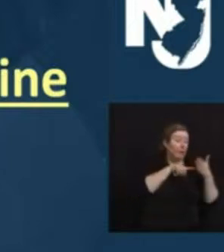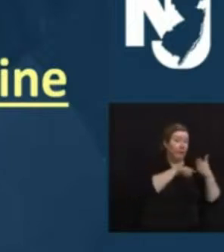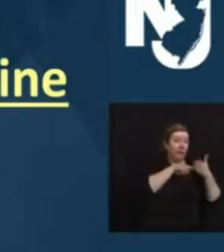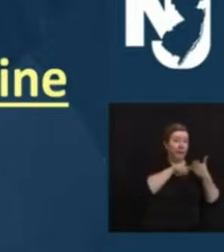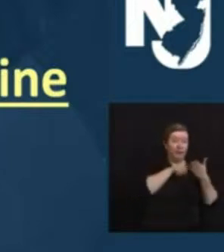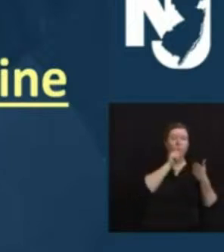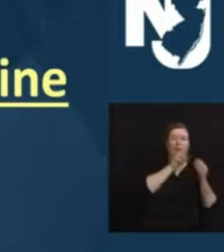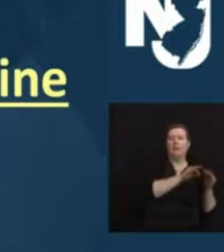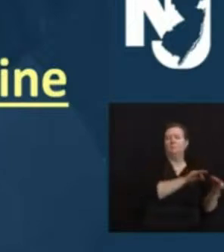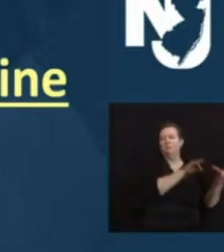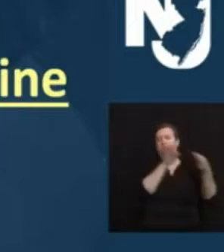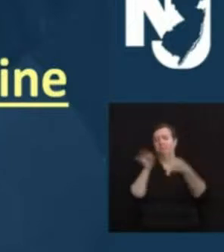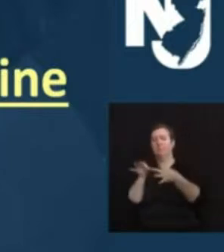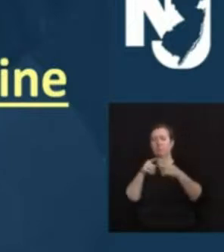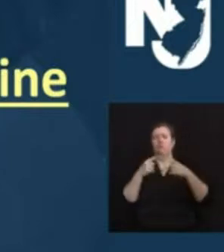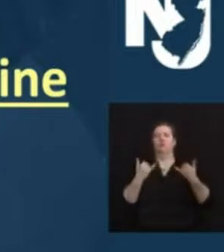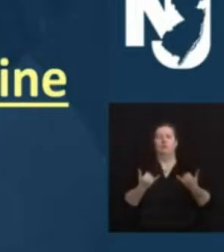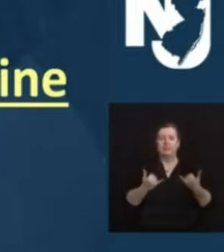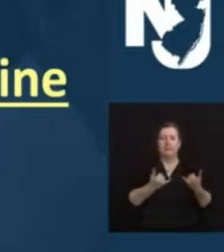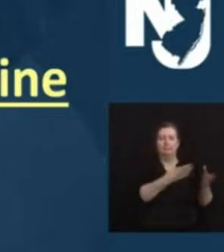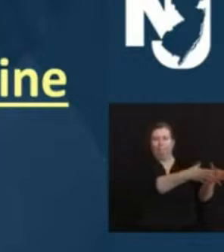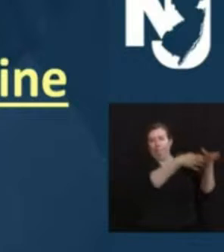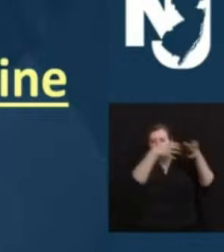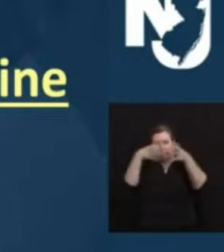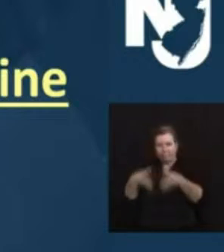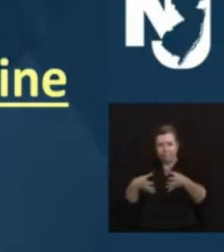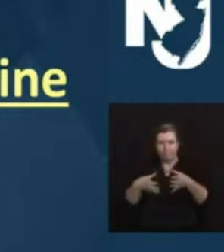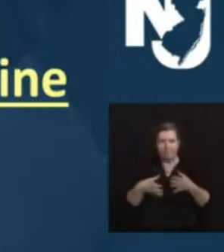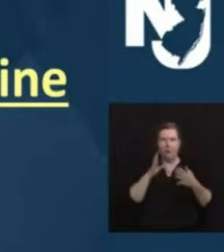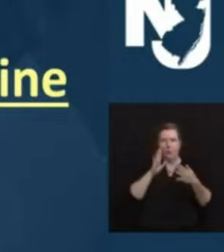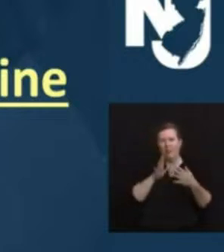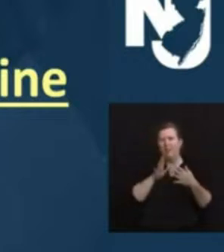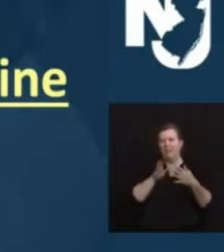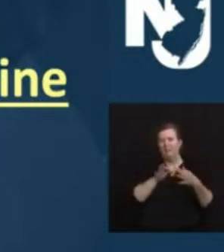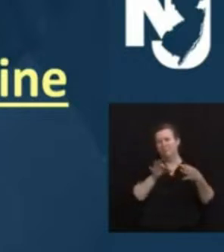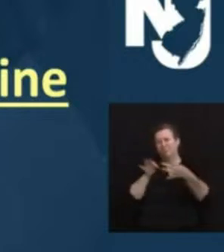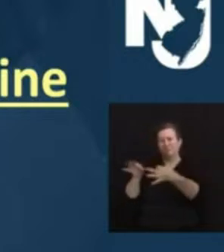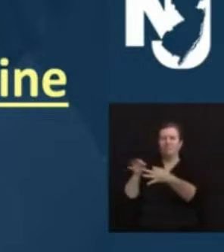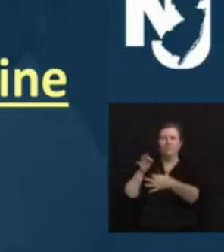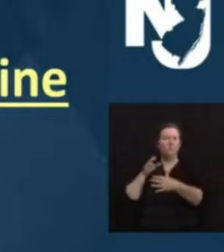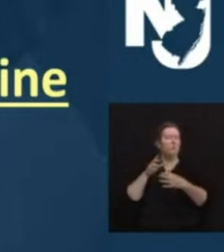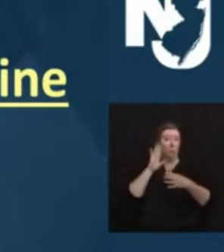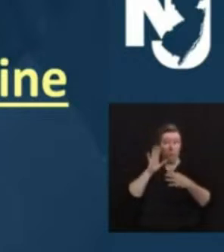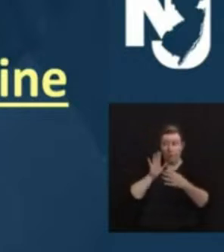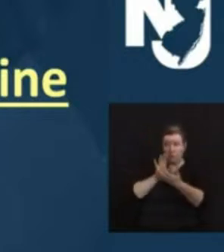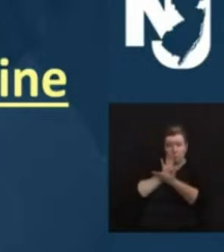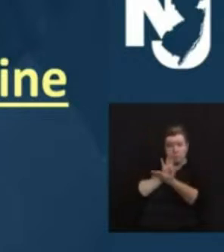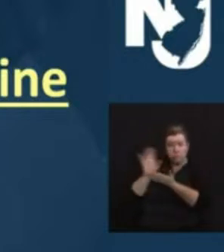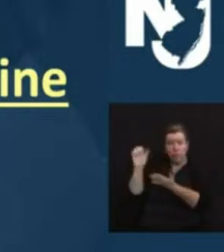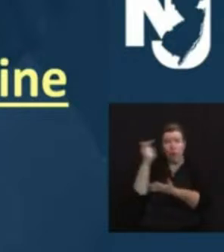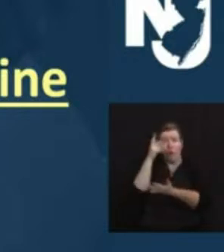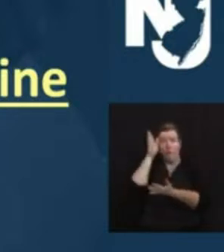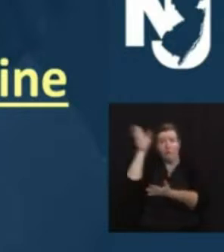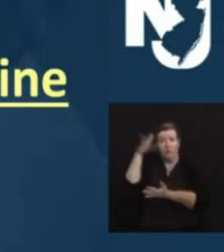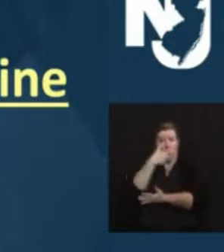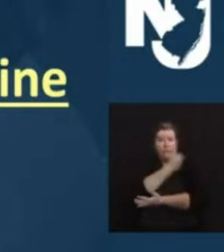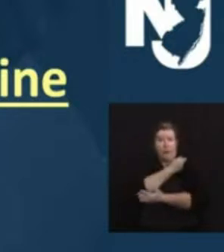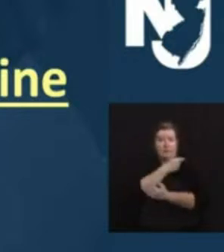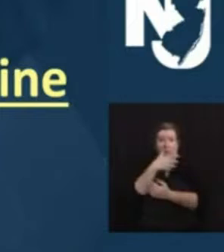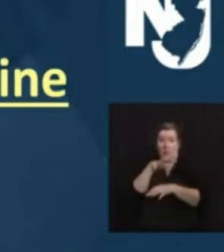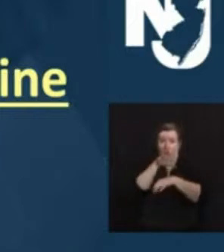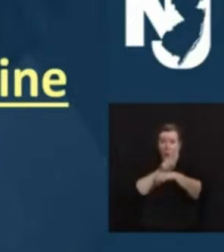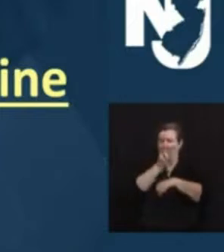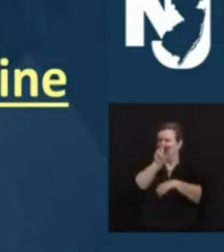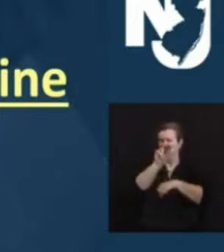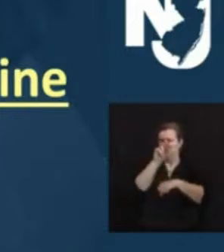This will not create any sort of domino effect for future vaccinations, and all doses are accounted for. I know